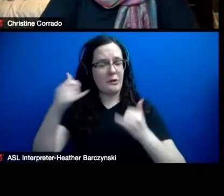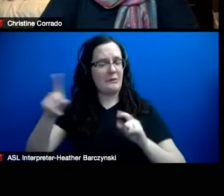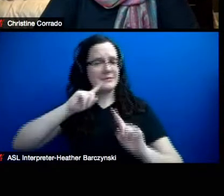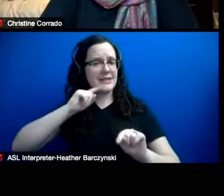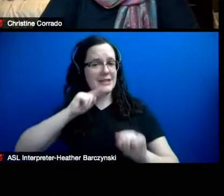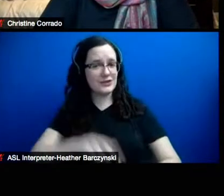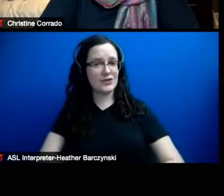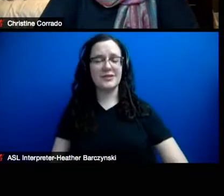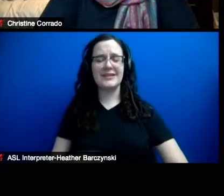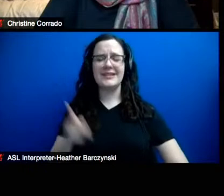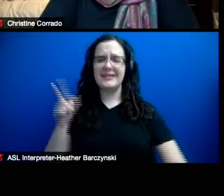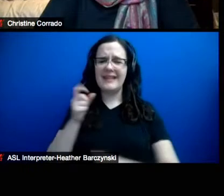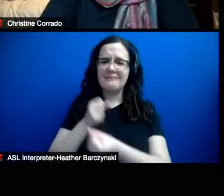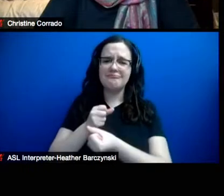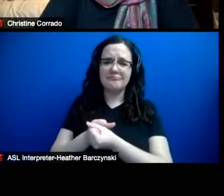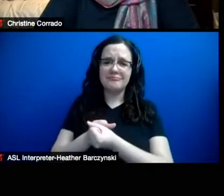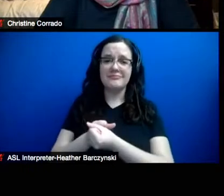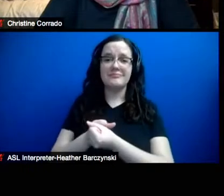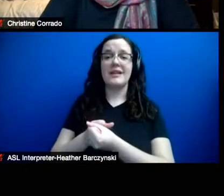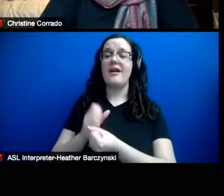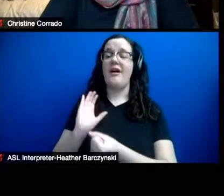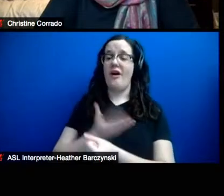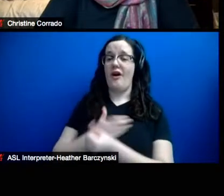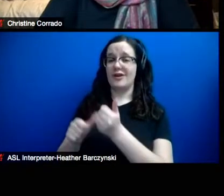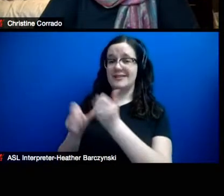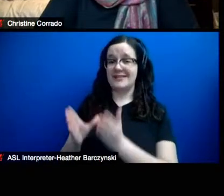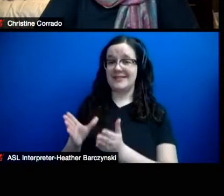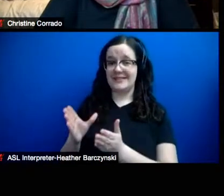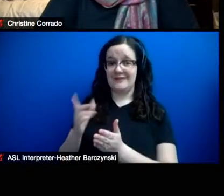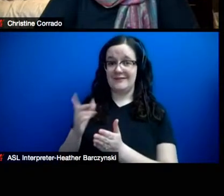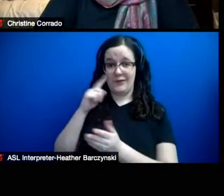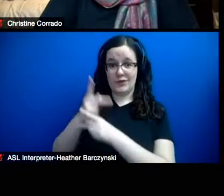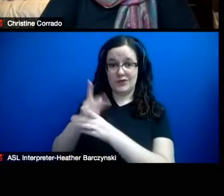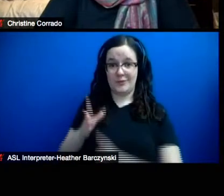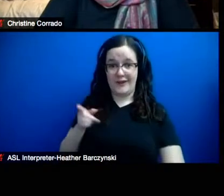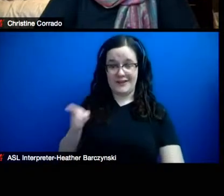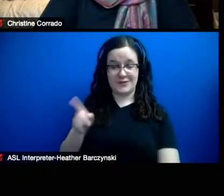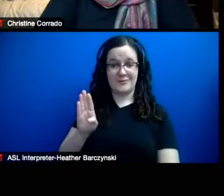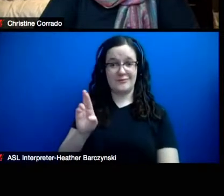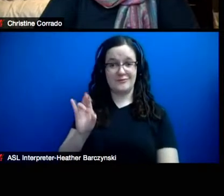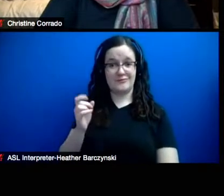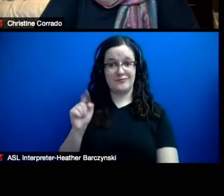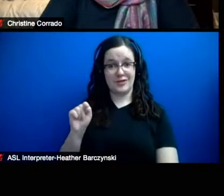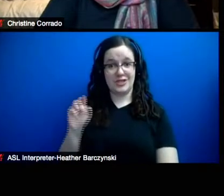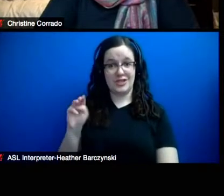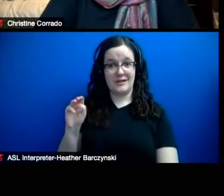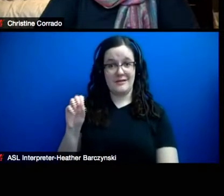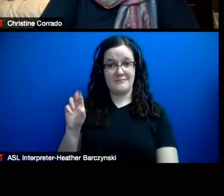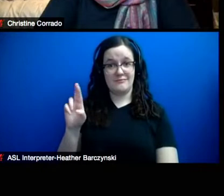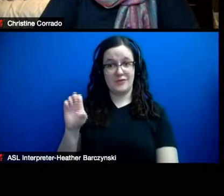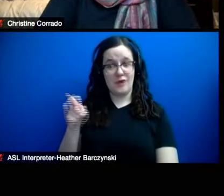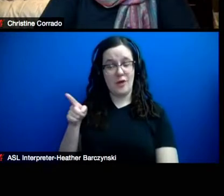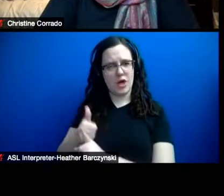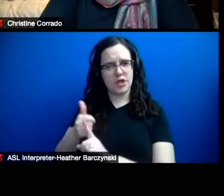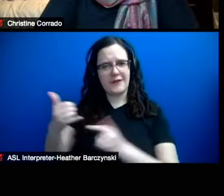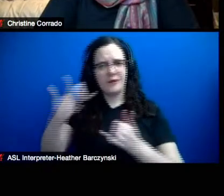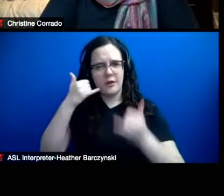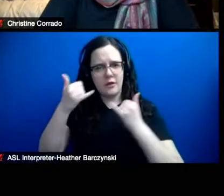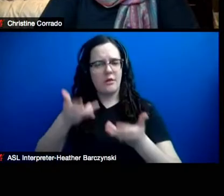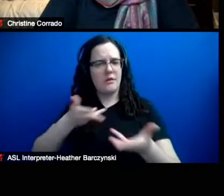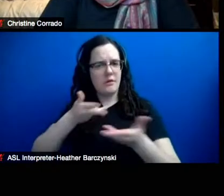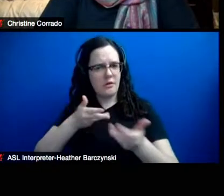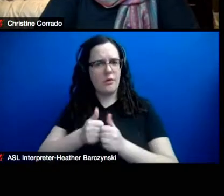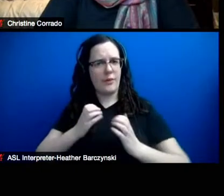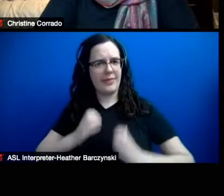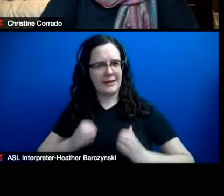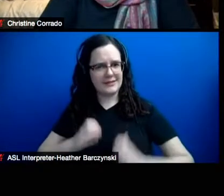Assistant to the supervisor, Bridget Monroe, who's been on the phone just for hours on end doing the same thing. We